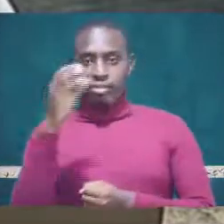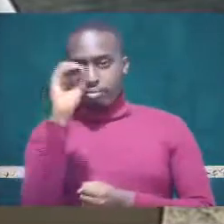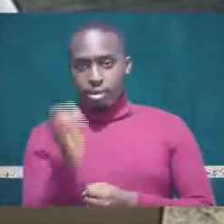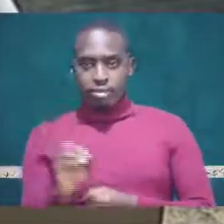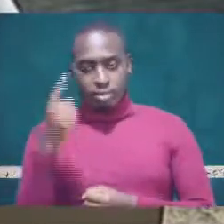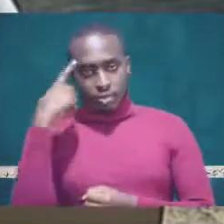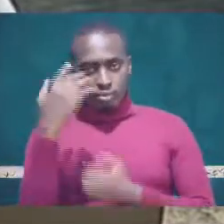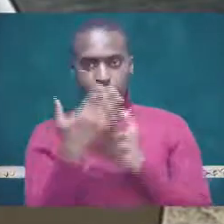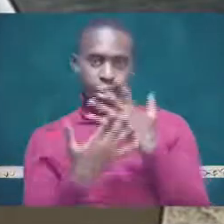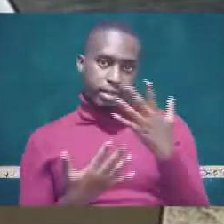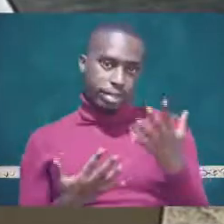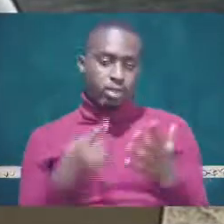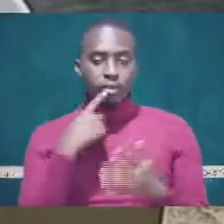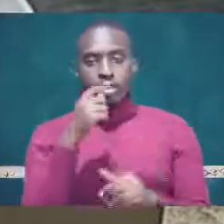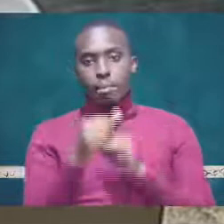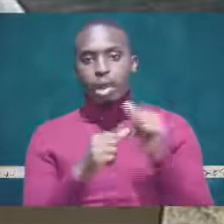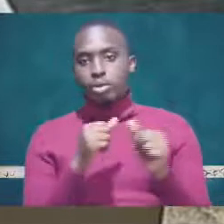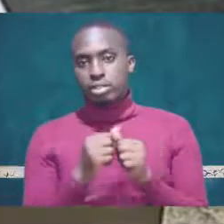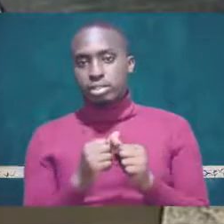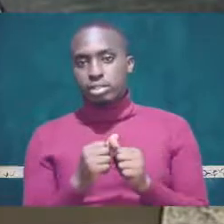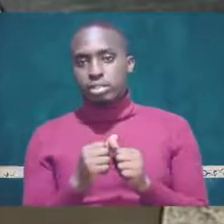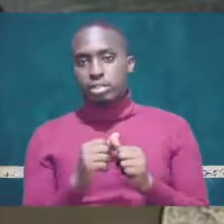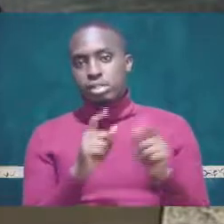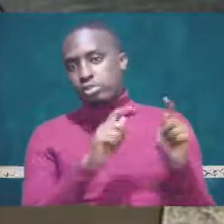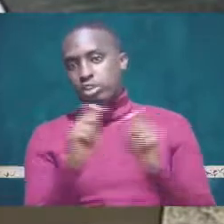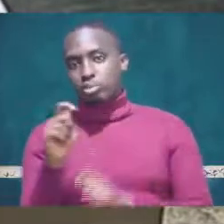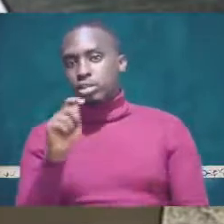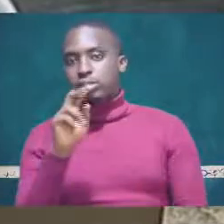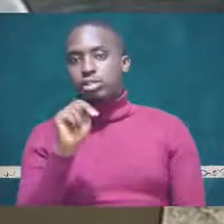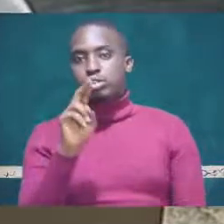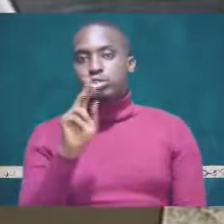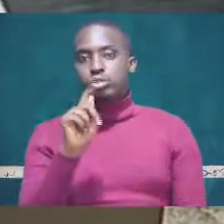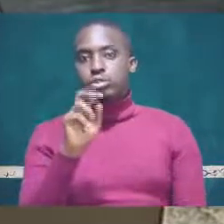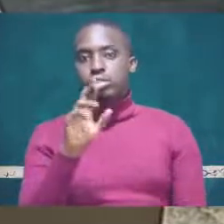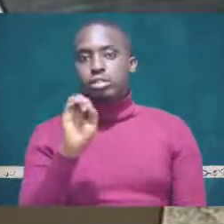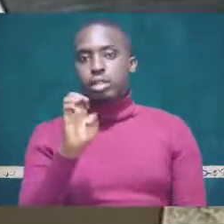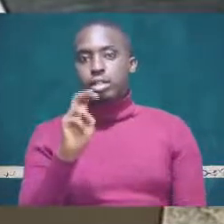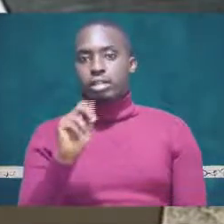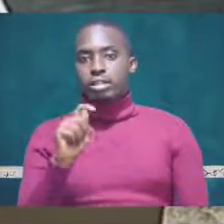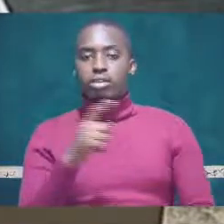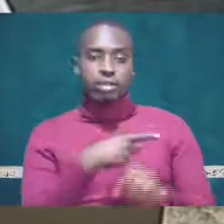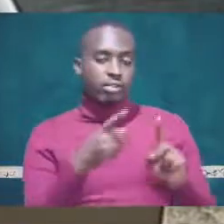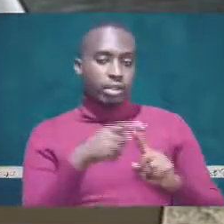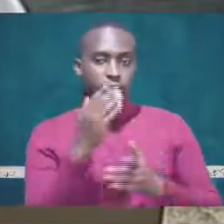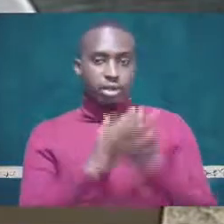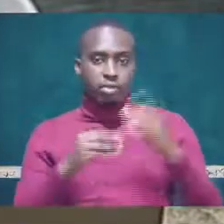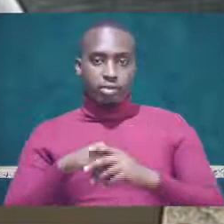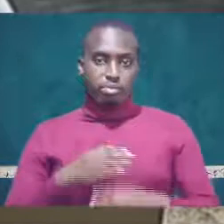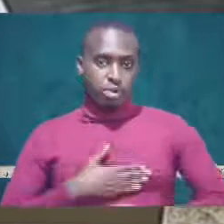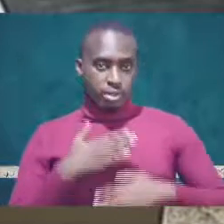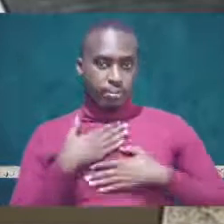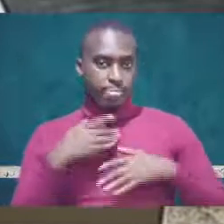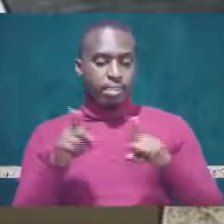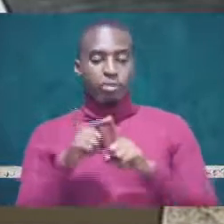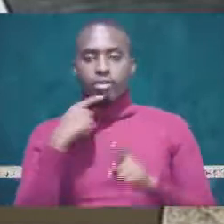blood. We talked about and it transports nutrients to different body cells. We talked about